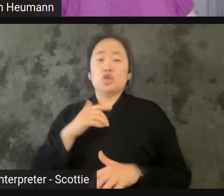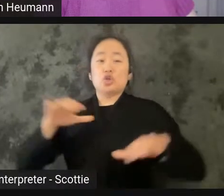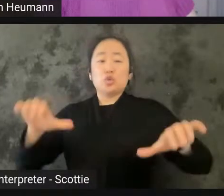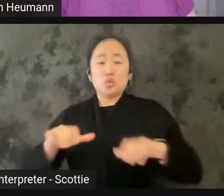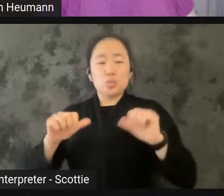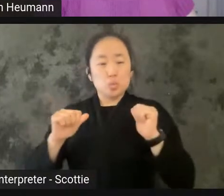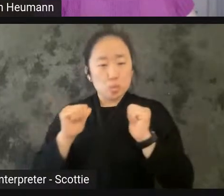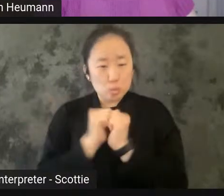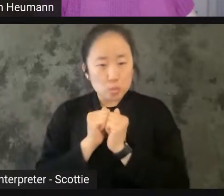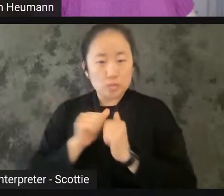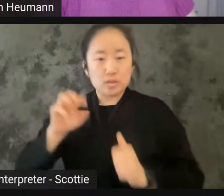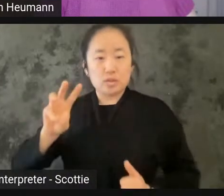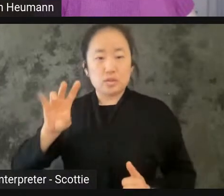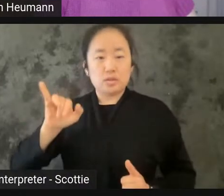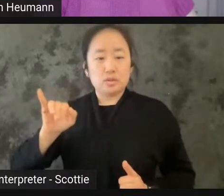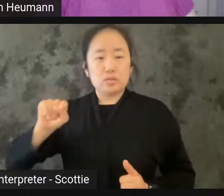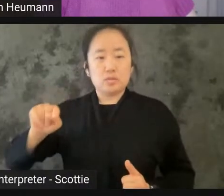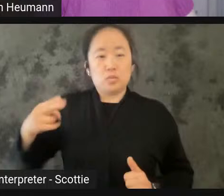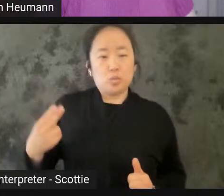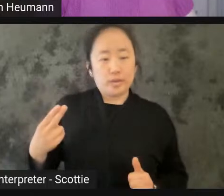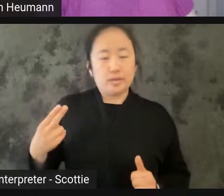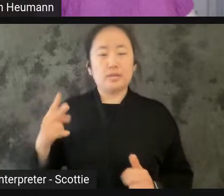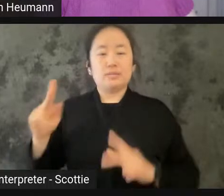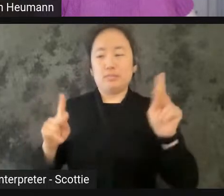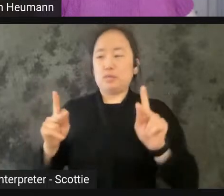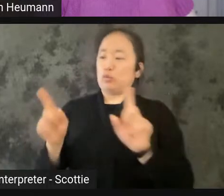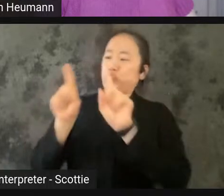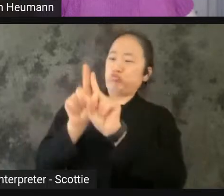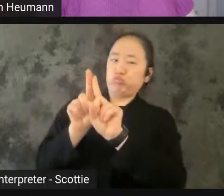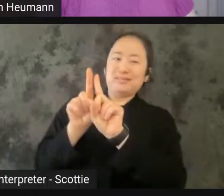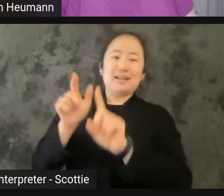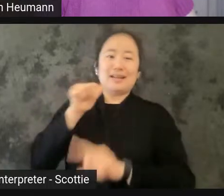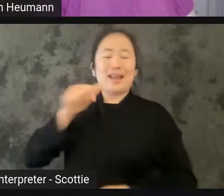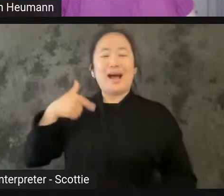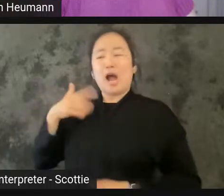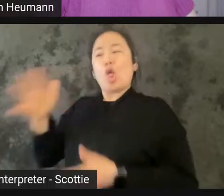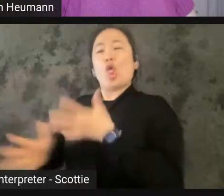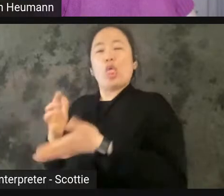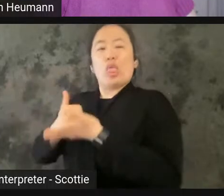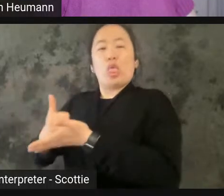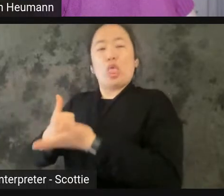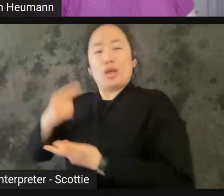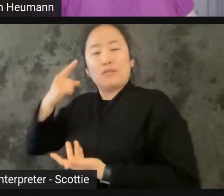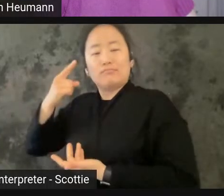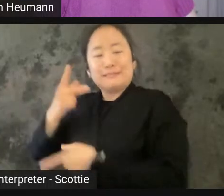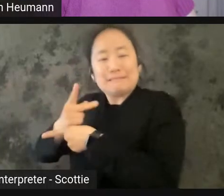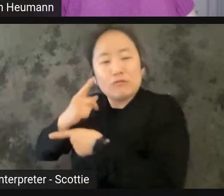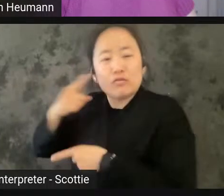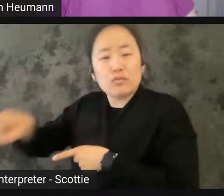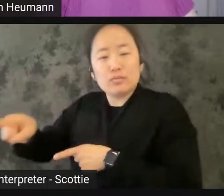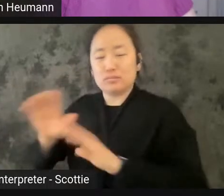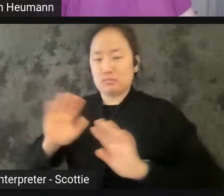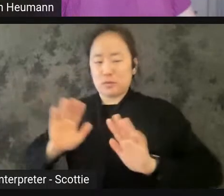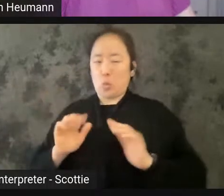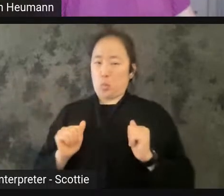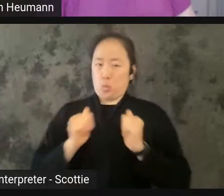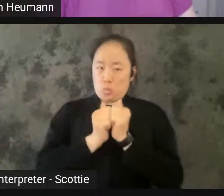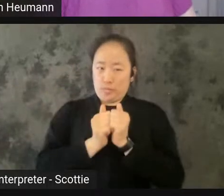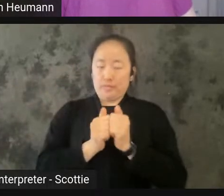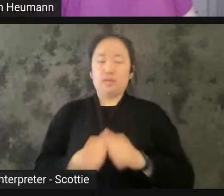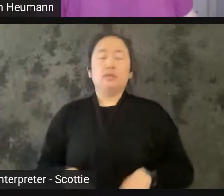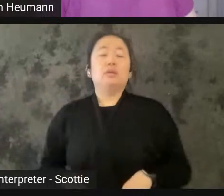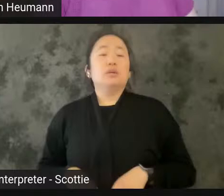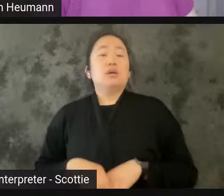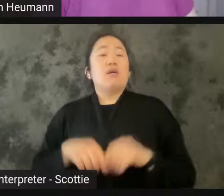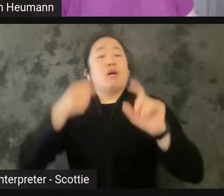people, not for people. That advocacy and support is important because as